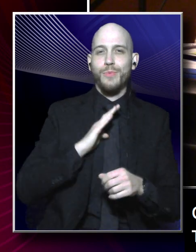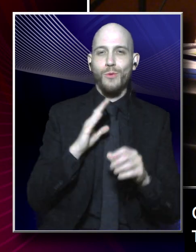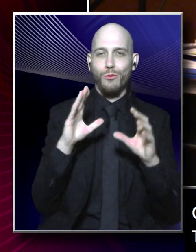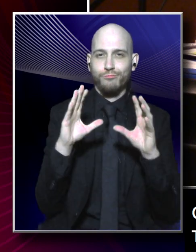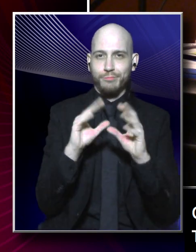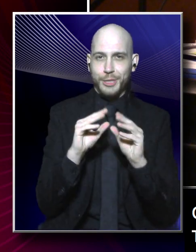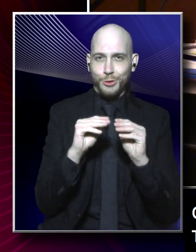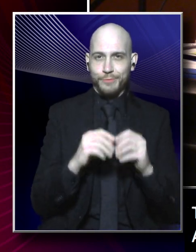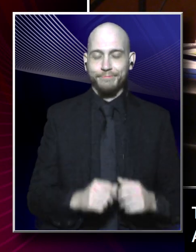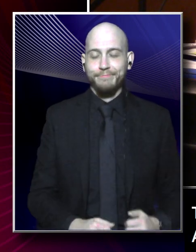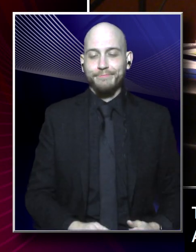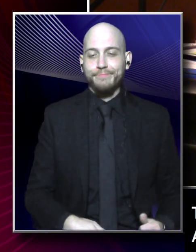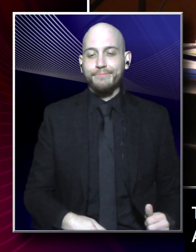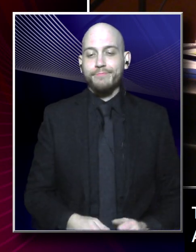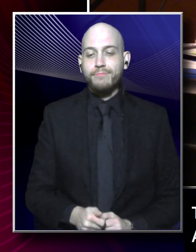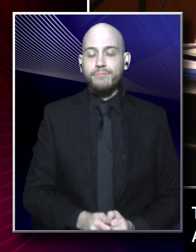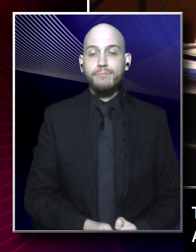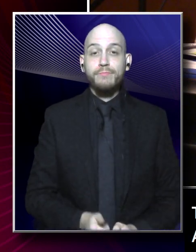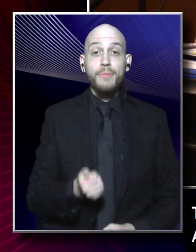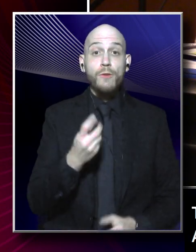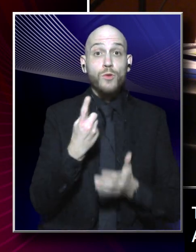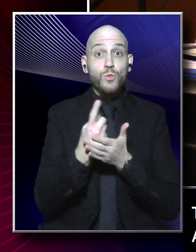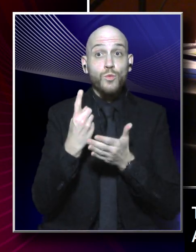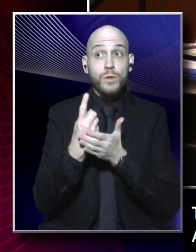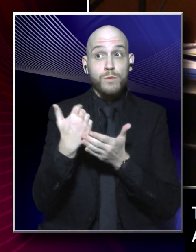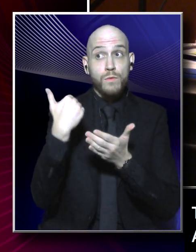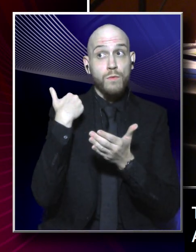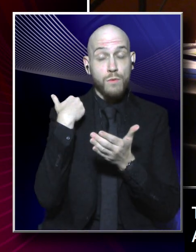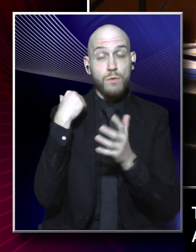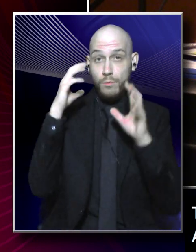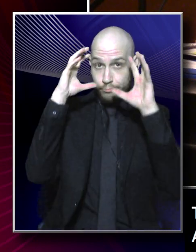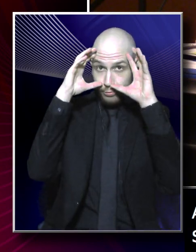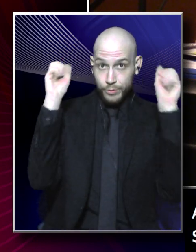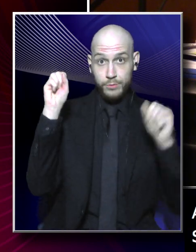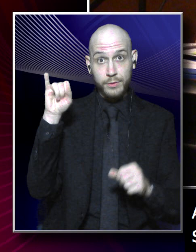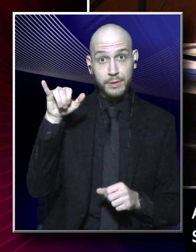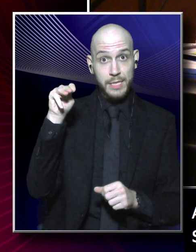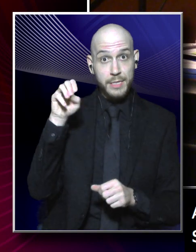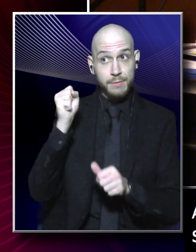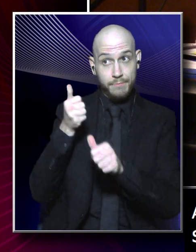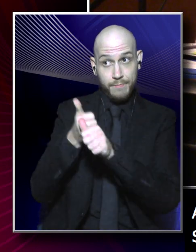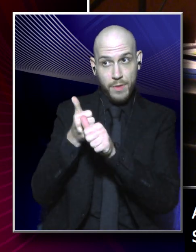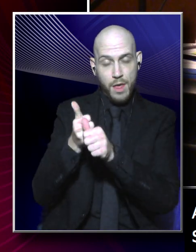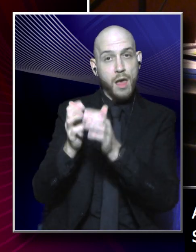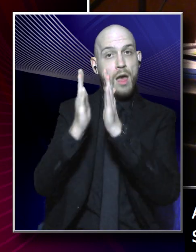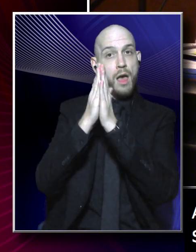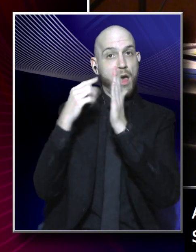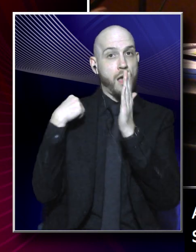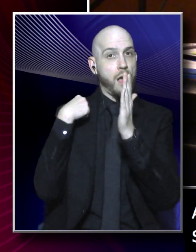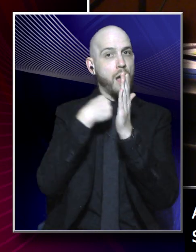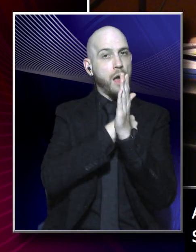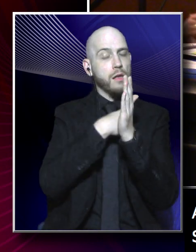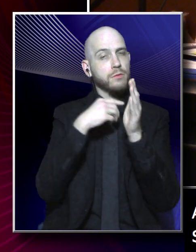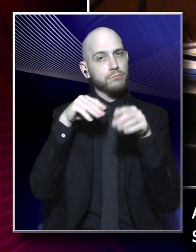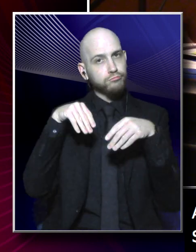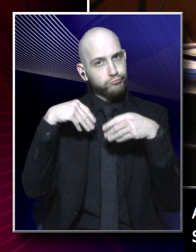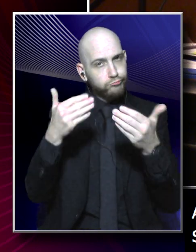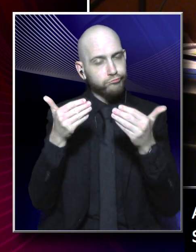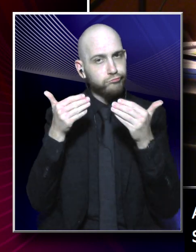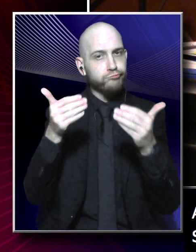A few weeks ago, President Sims asked us to provide a presentation on